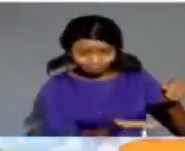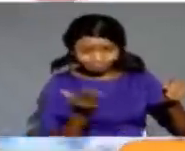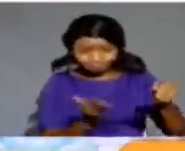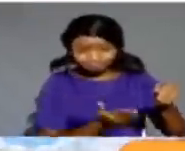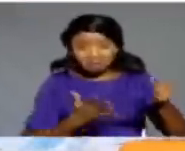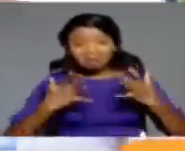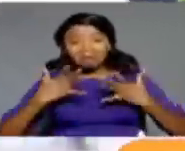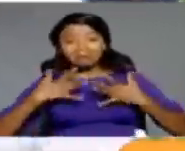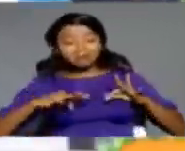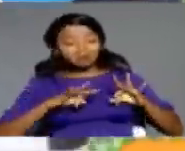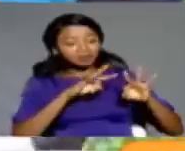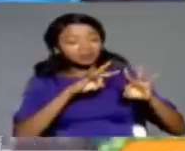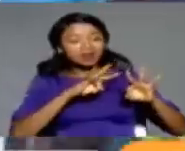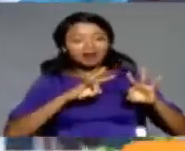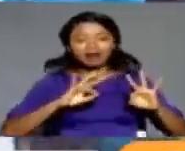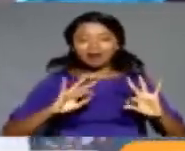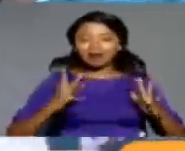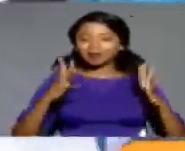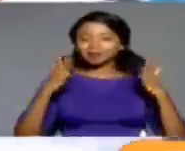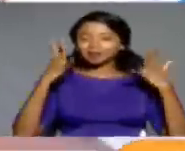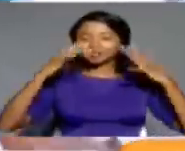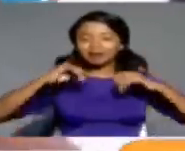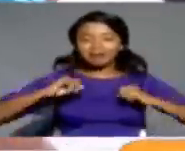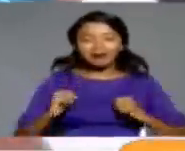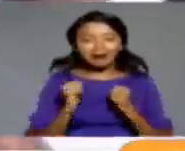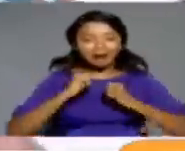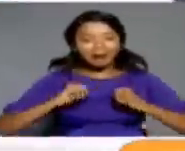residents celebrated with song and dance.